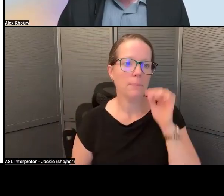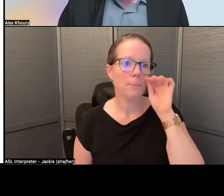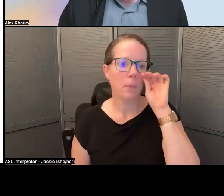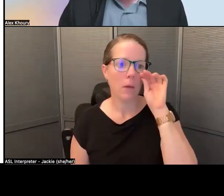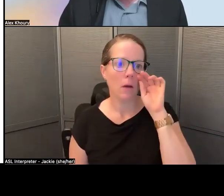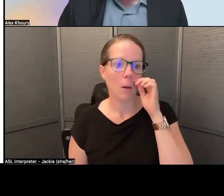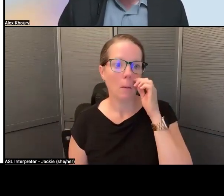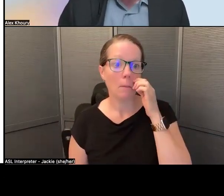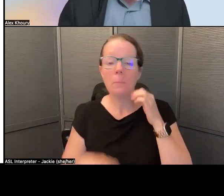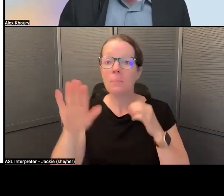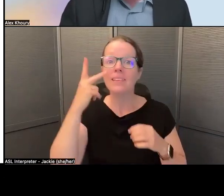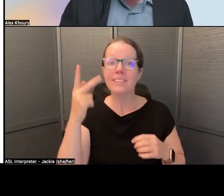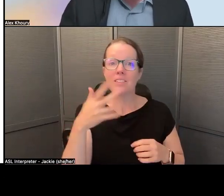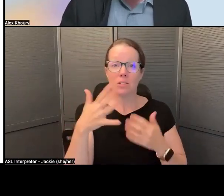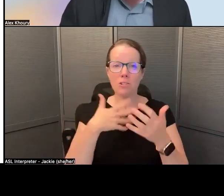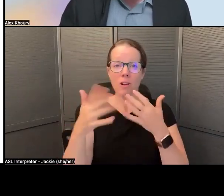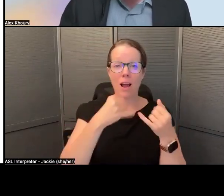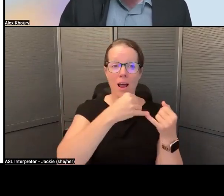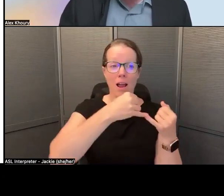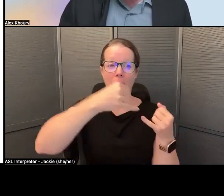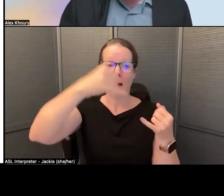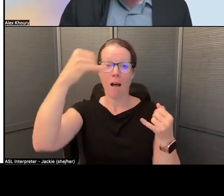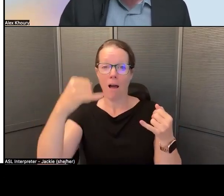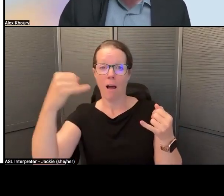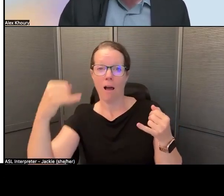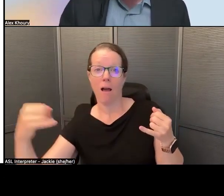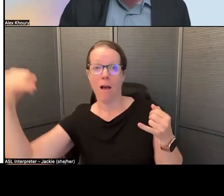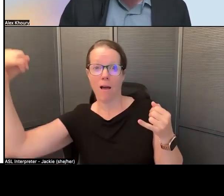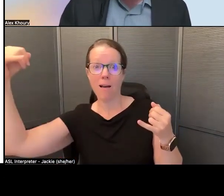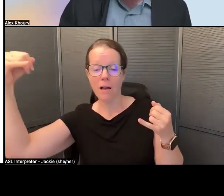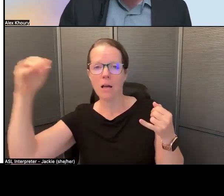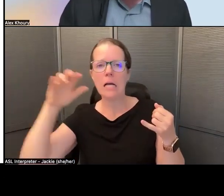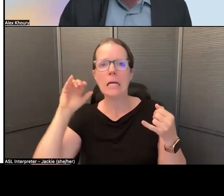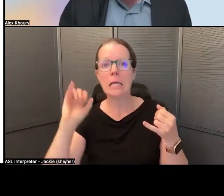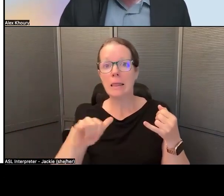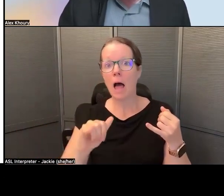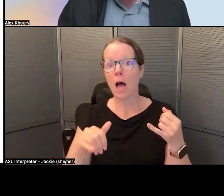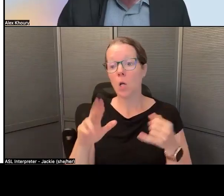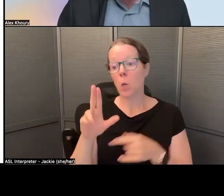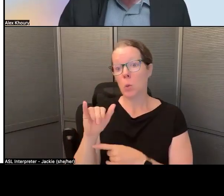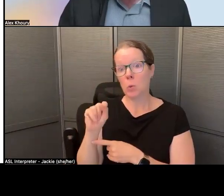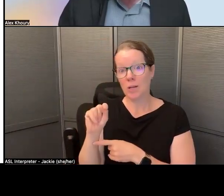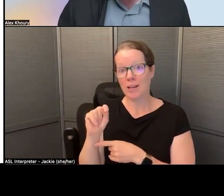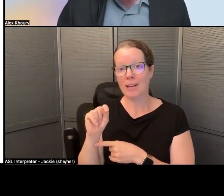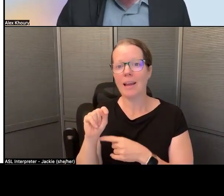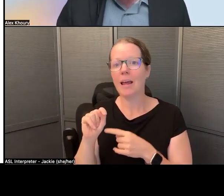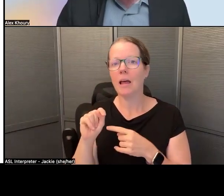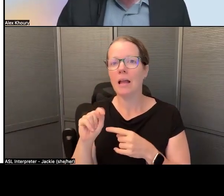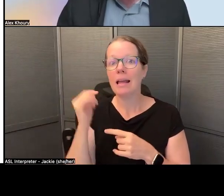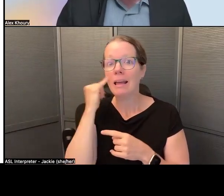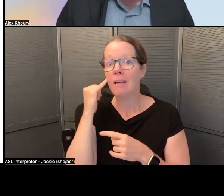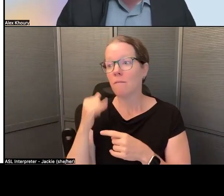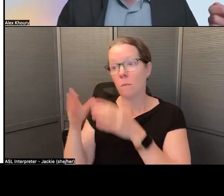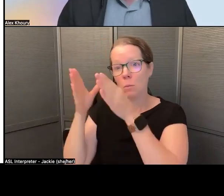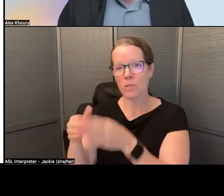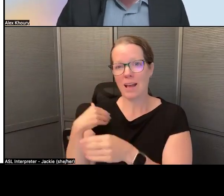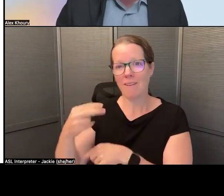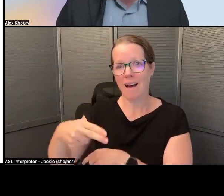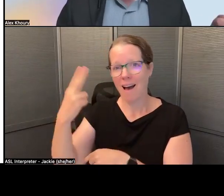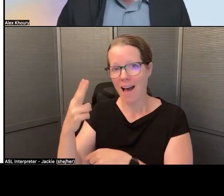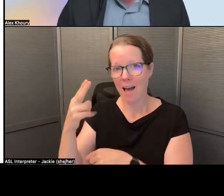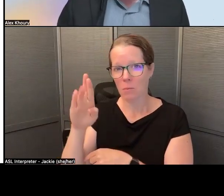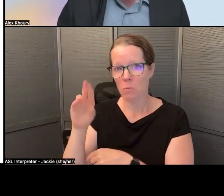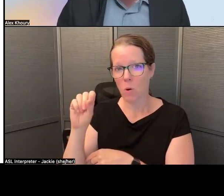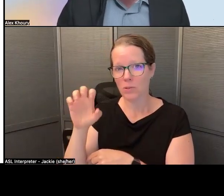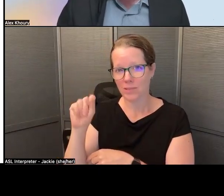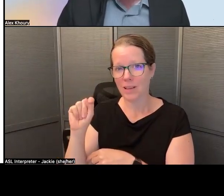number of times a high Brosset score was recorded on the unit within a given month. Brosset scores are recorded